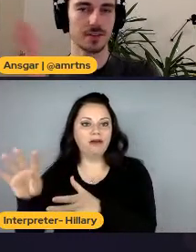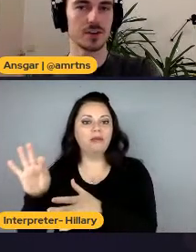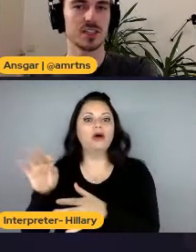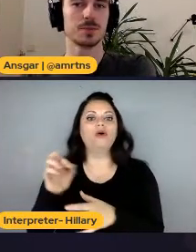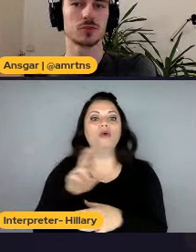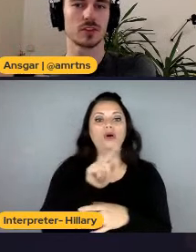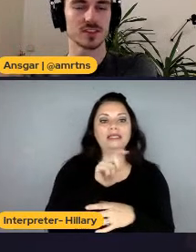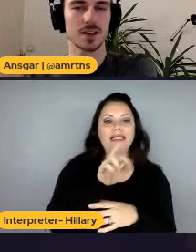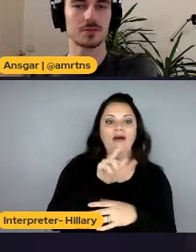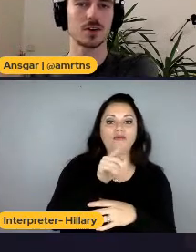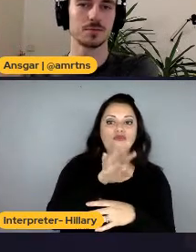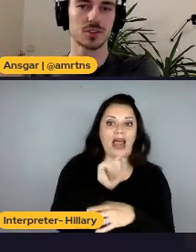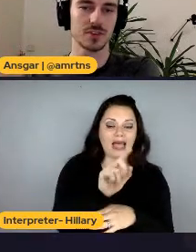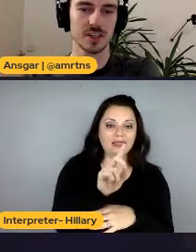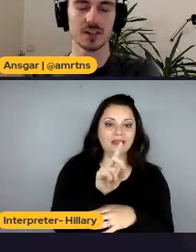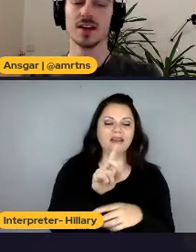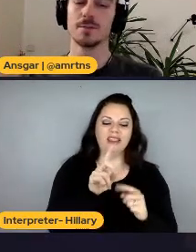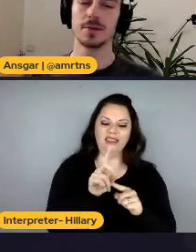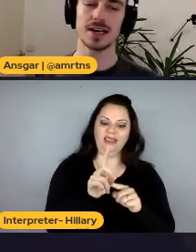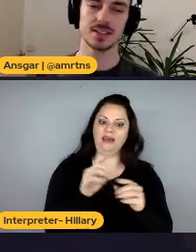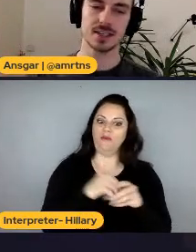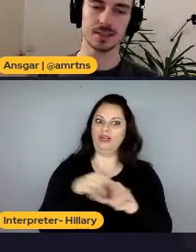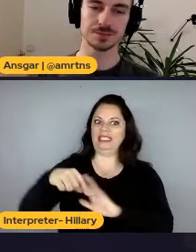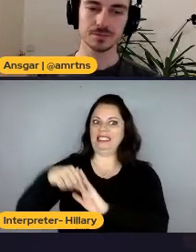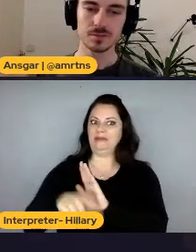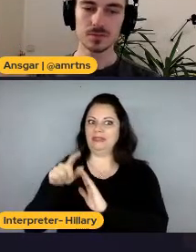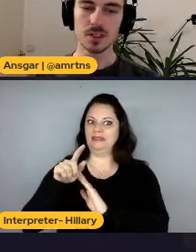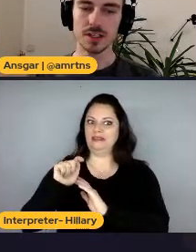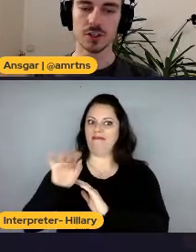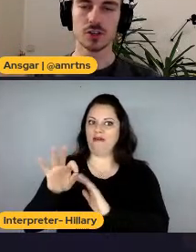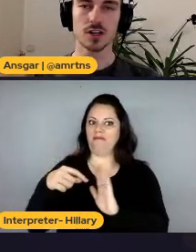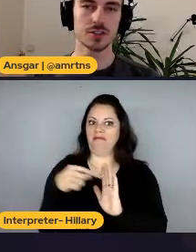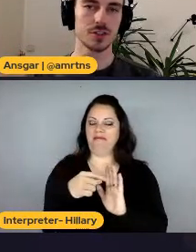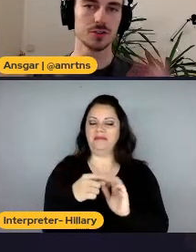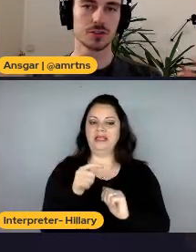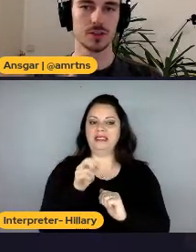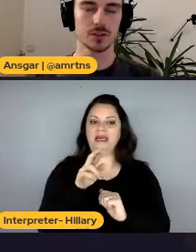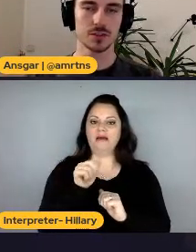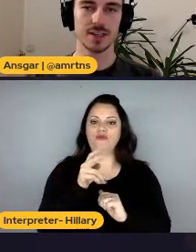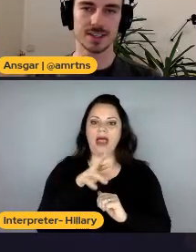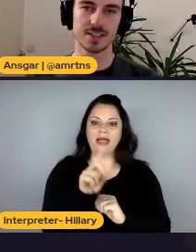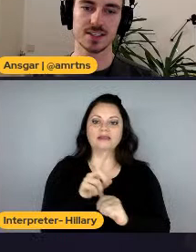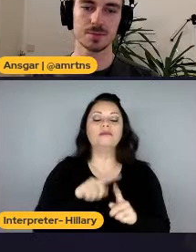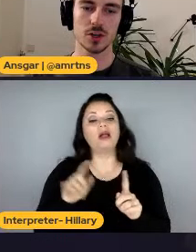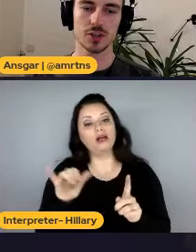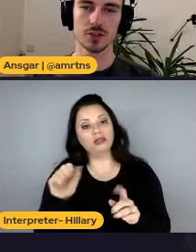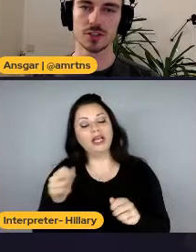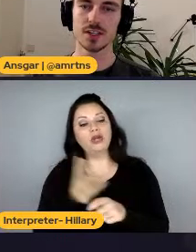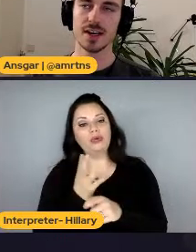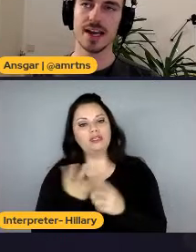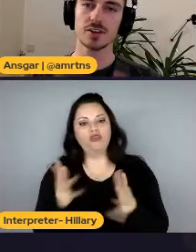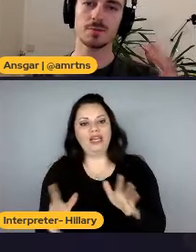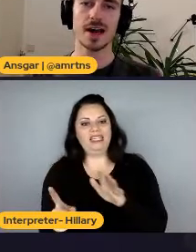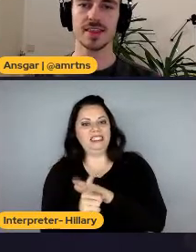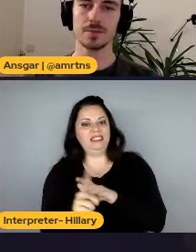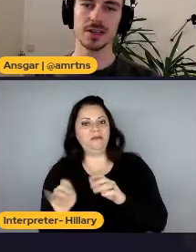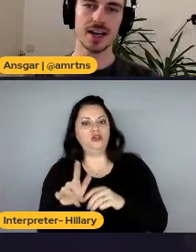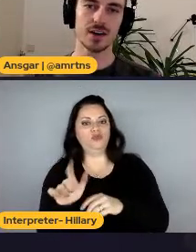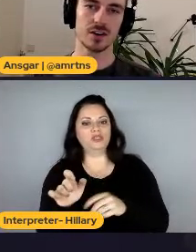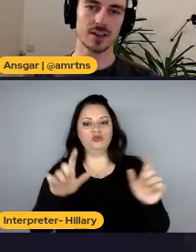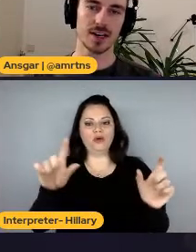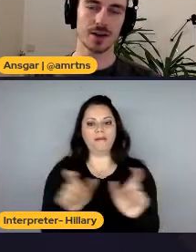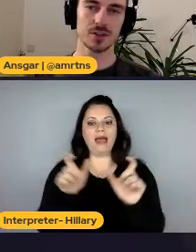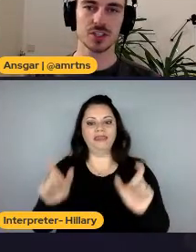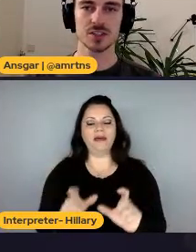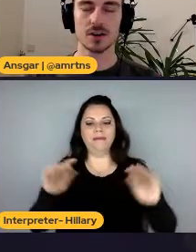so that's very deep into the Terraform sphere, but you could also use those existing modules and combine them in